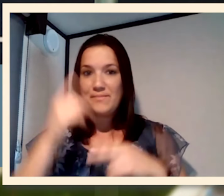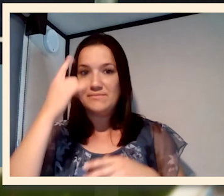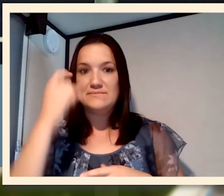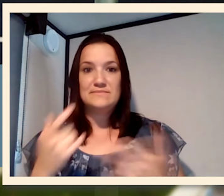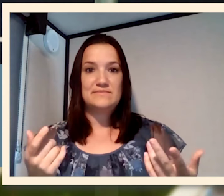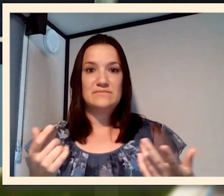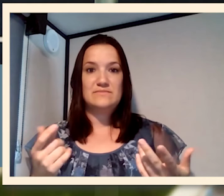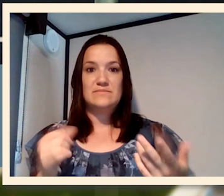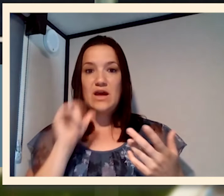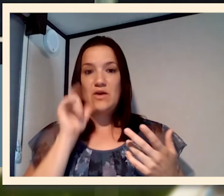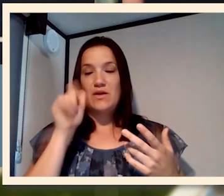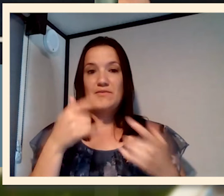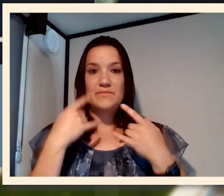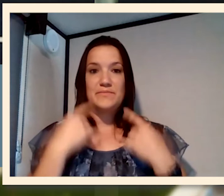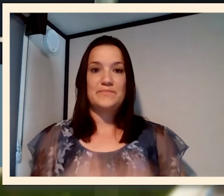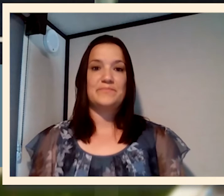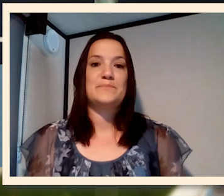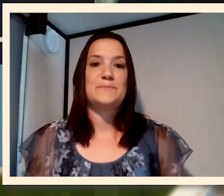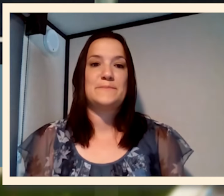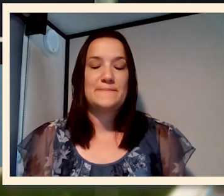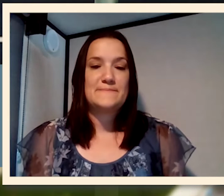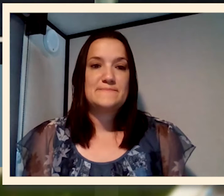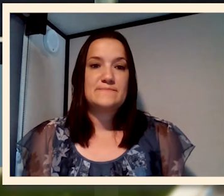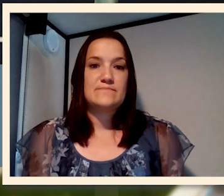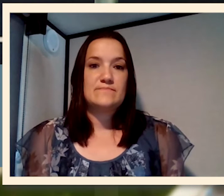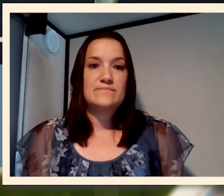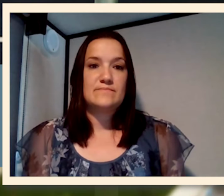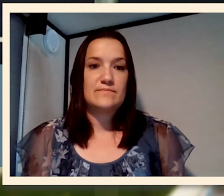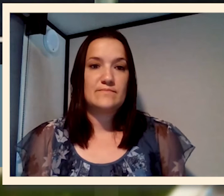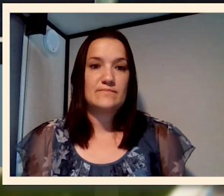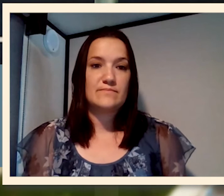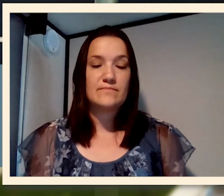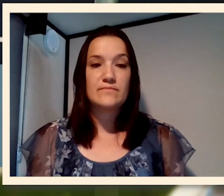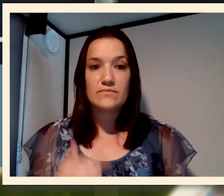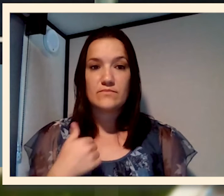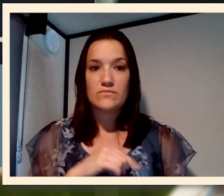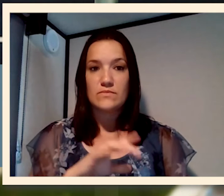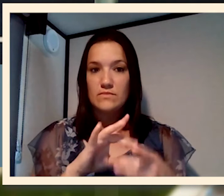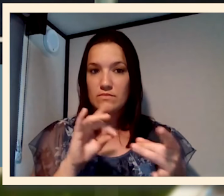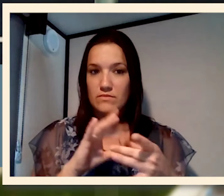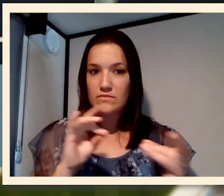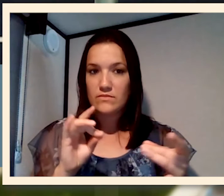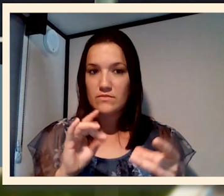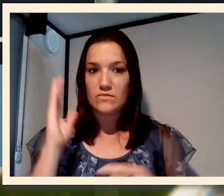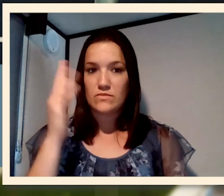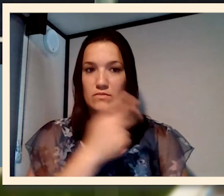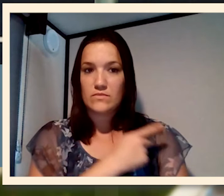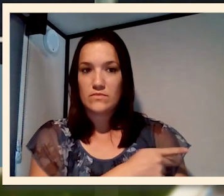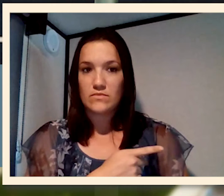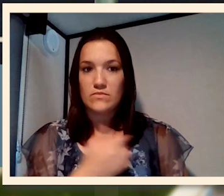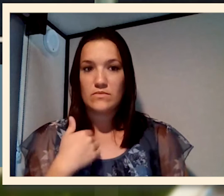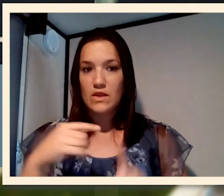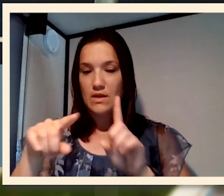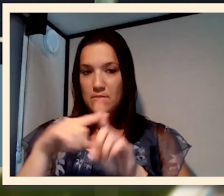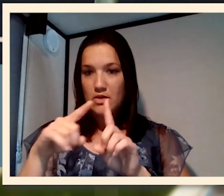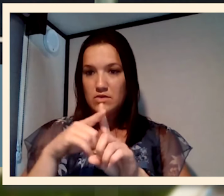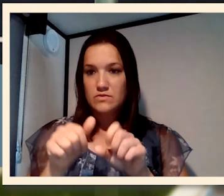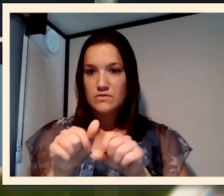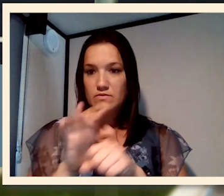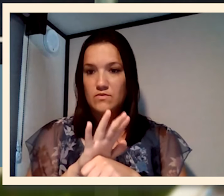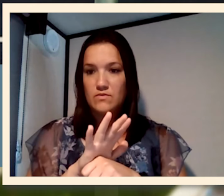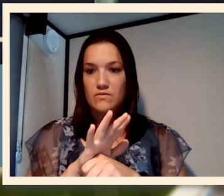coming over to the studio in your building, because I can take my mask off, but that may change. So we'll see. Okay, so we have a chat.